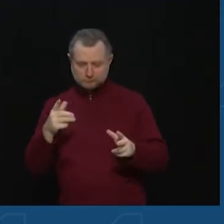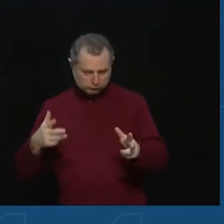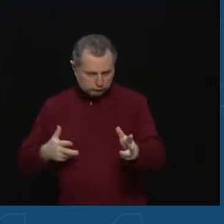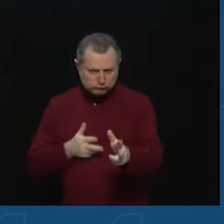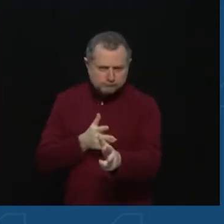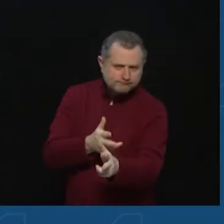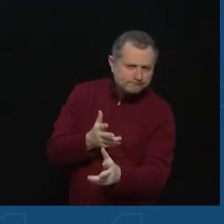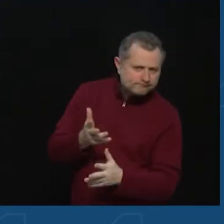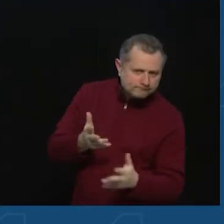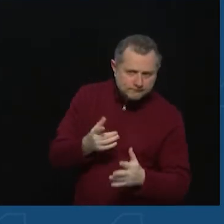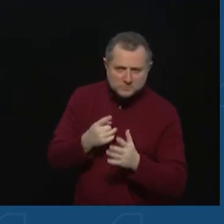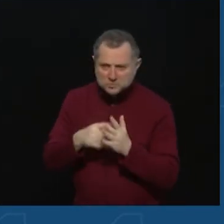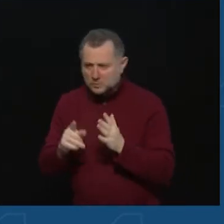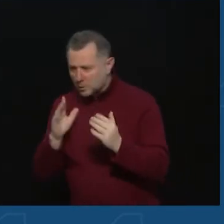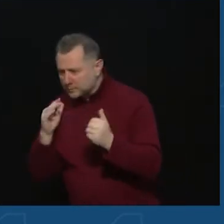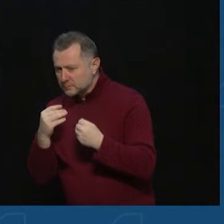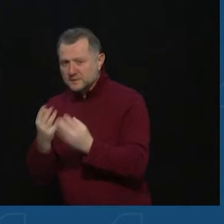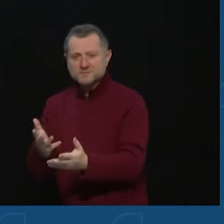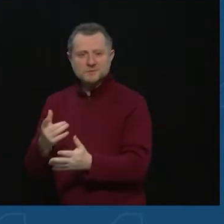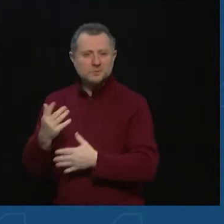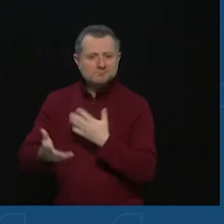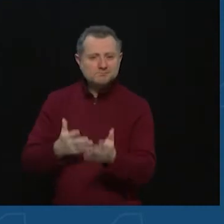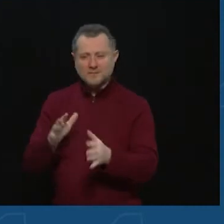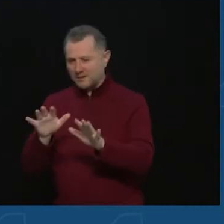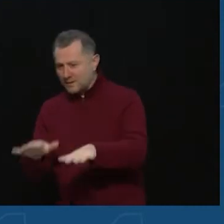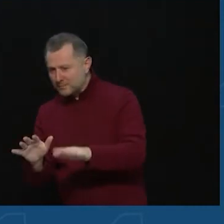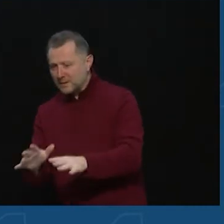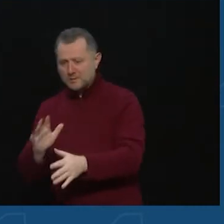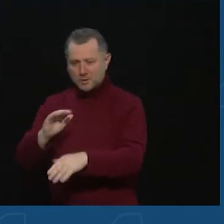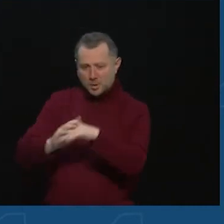comfort. For someone